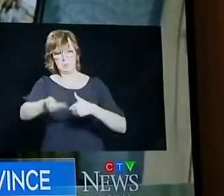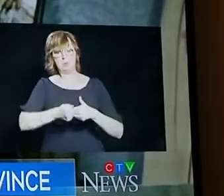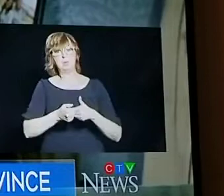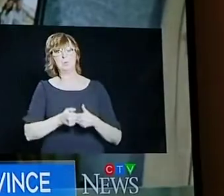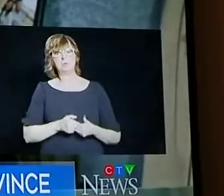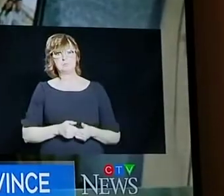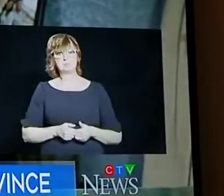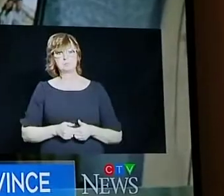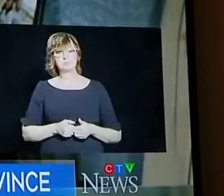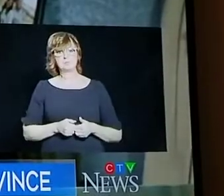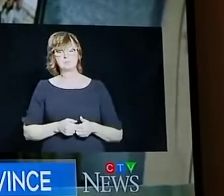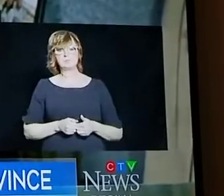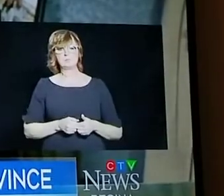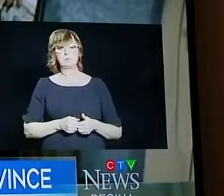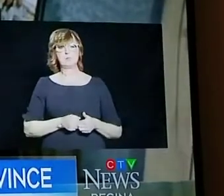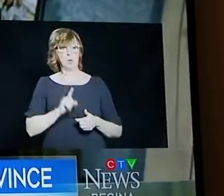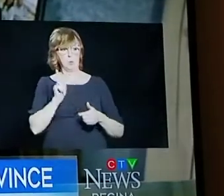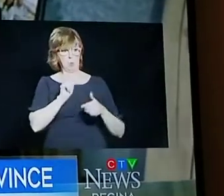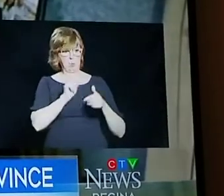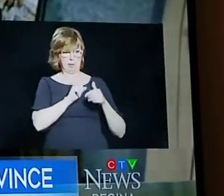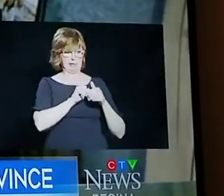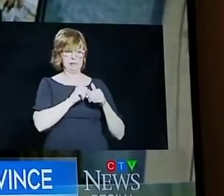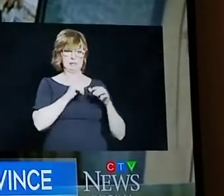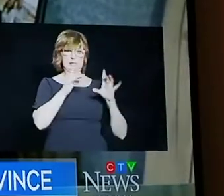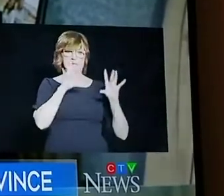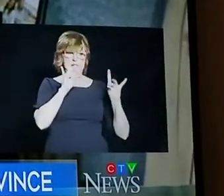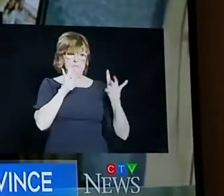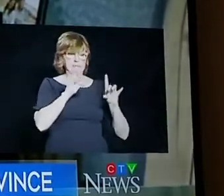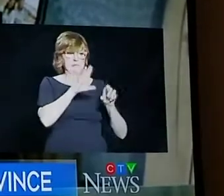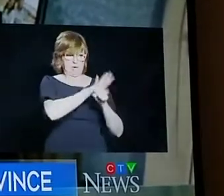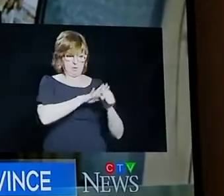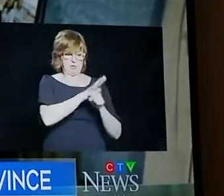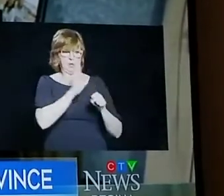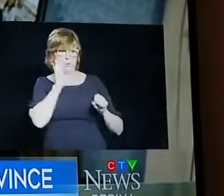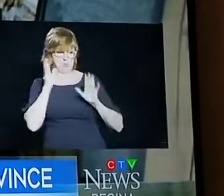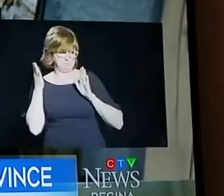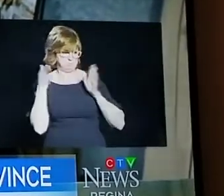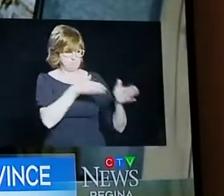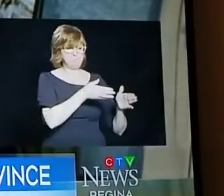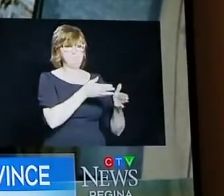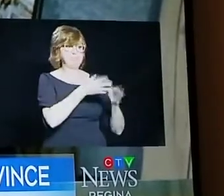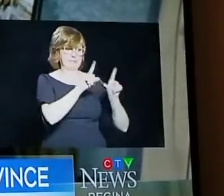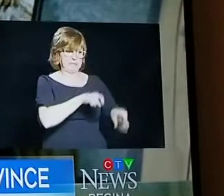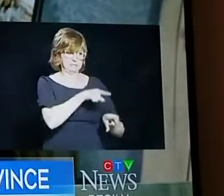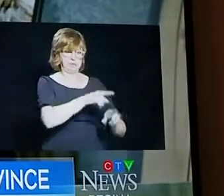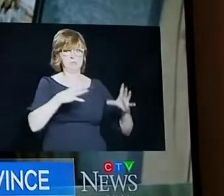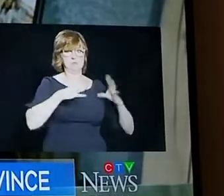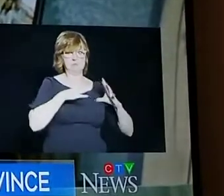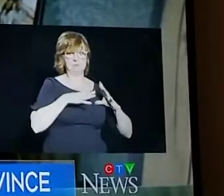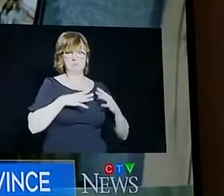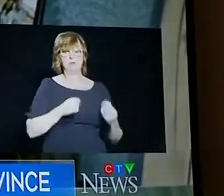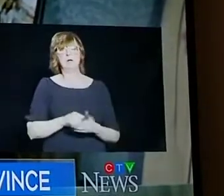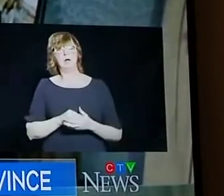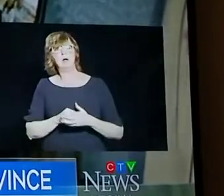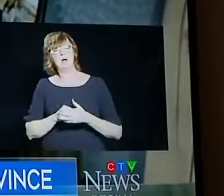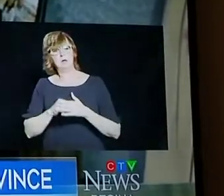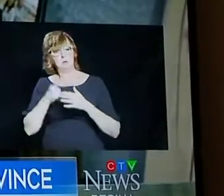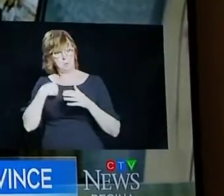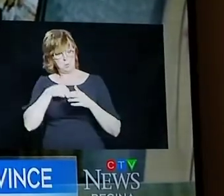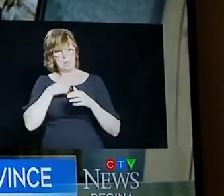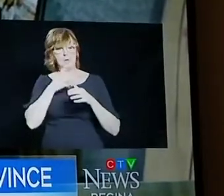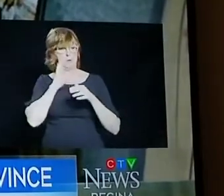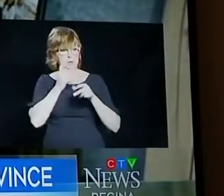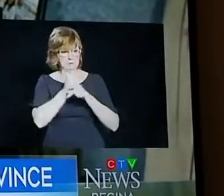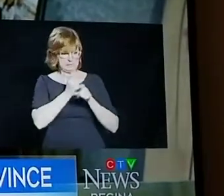tracing. This is how we will continue to keep our case numbers low and manageable as we proceed with caution